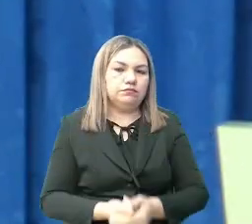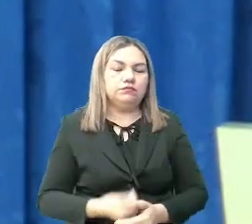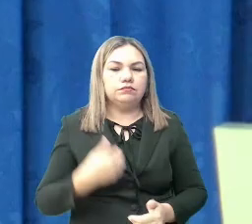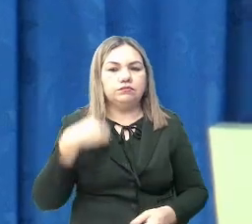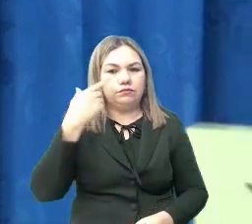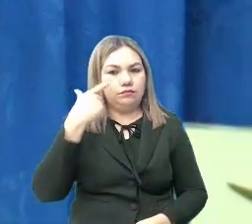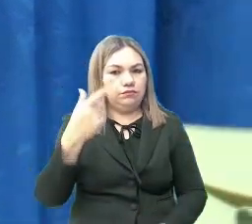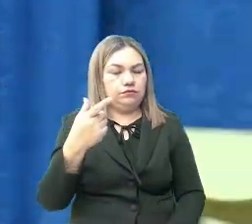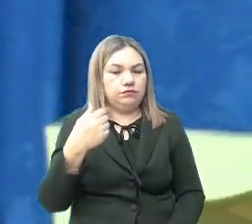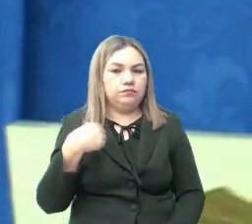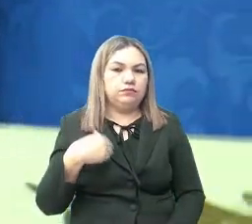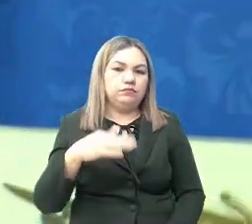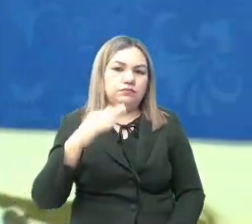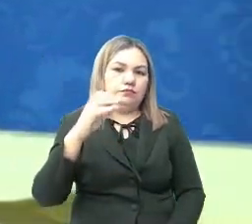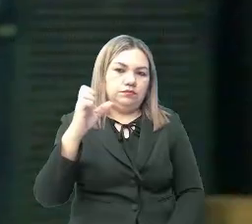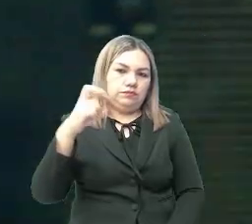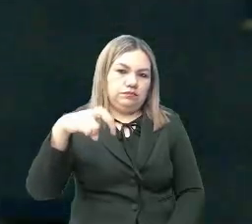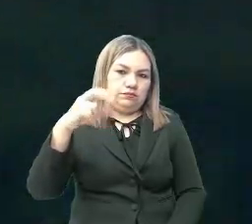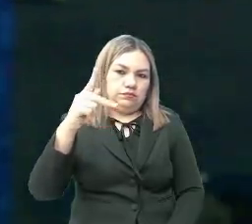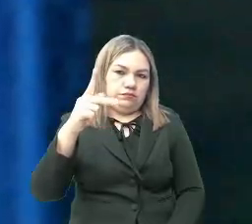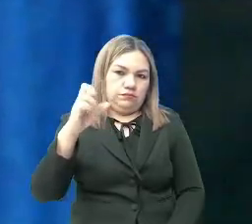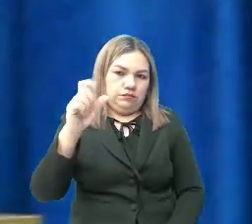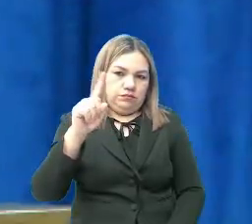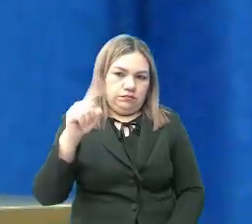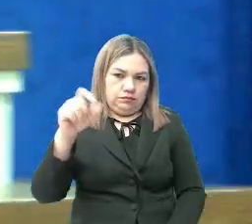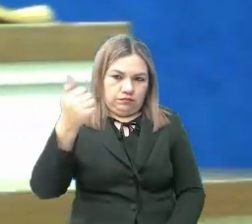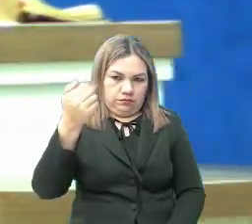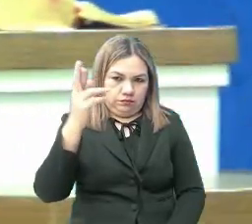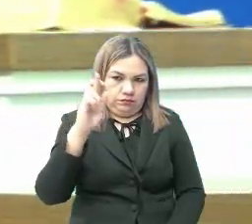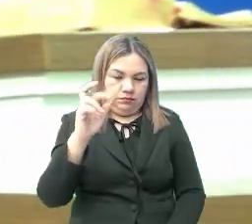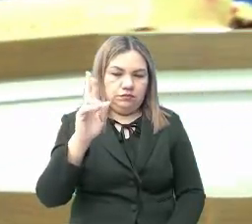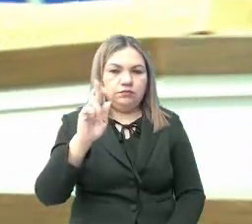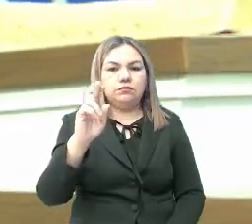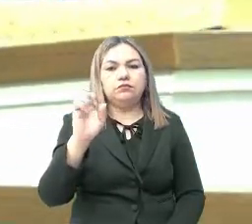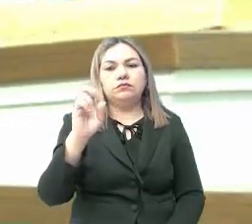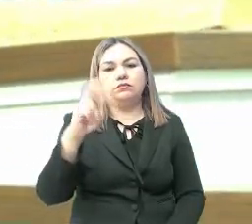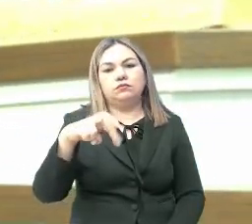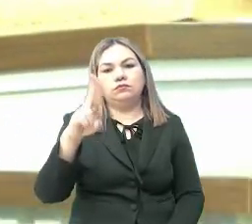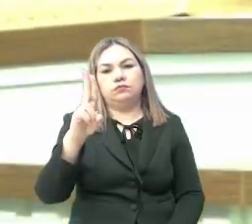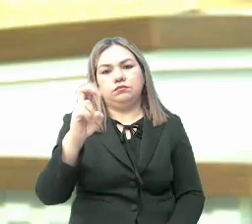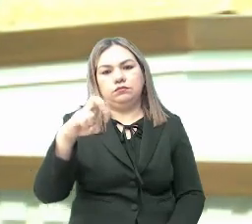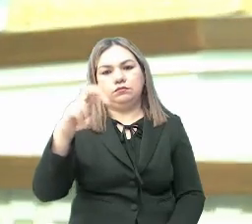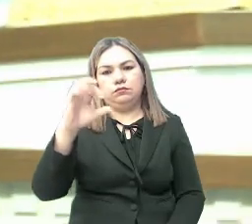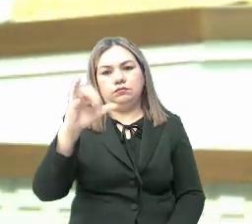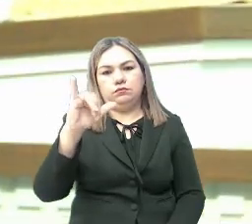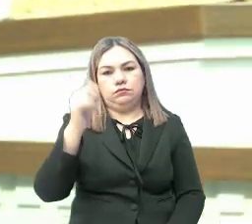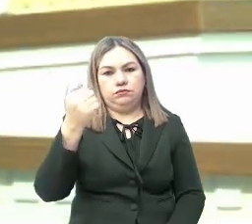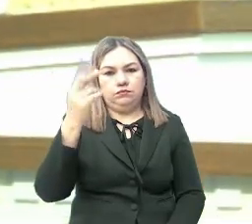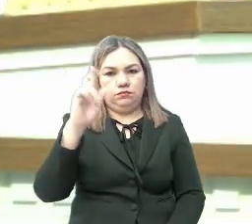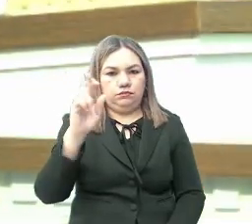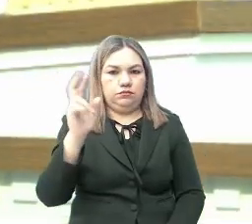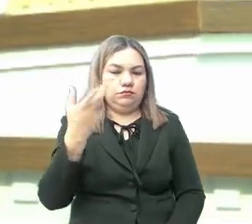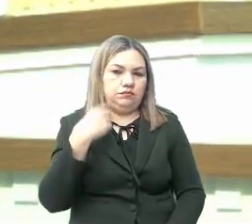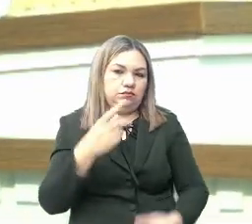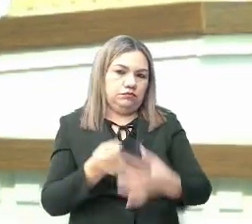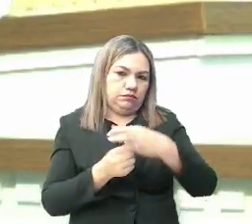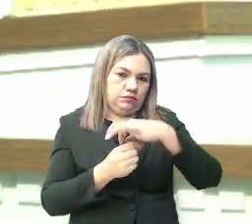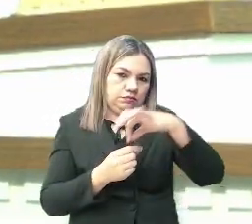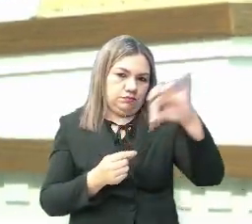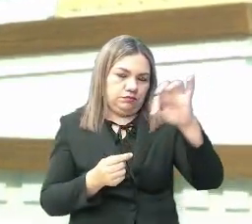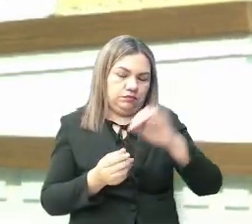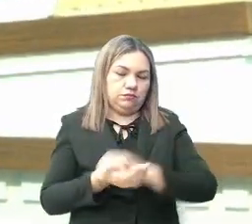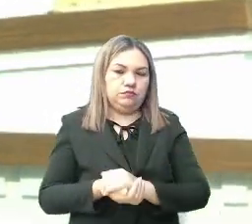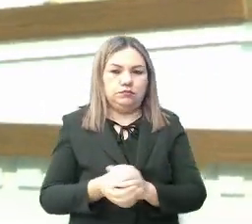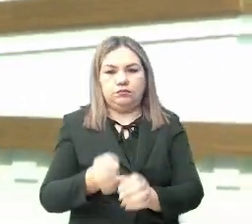You want to go to war. You want to go forward. You will have to renounce to this spirit. He had 18